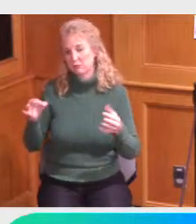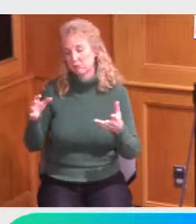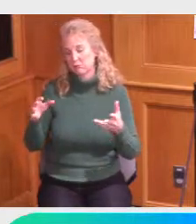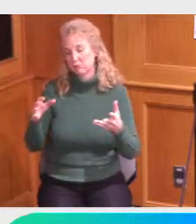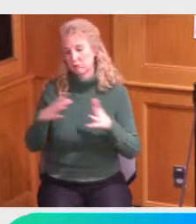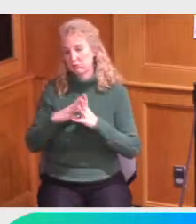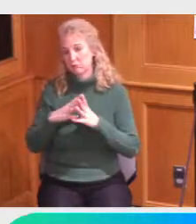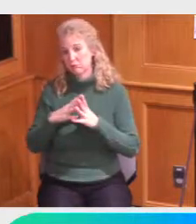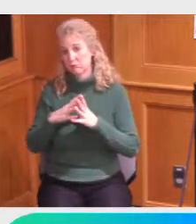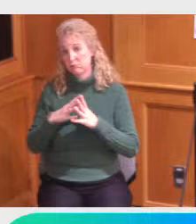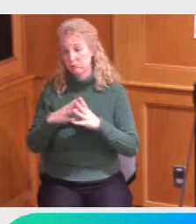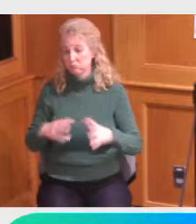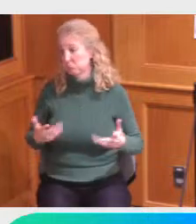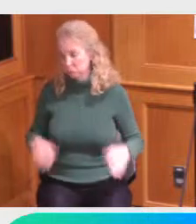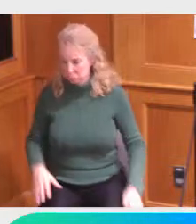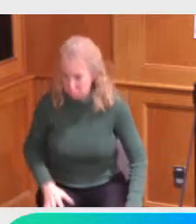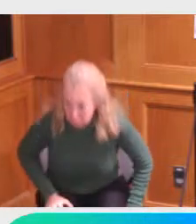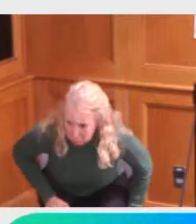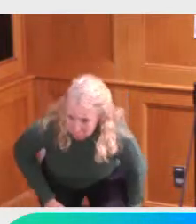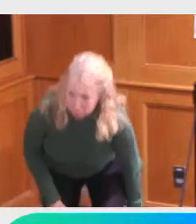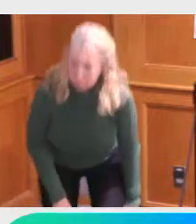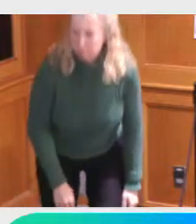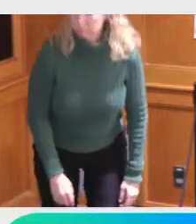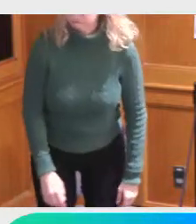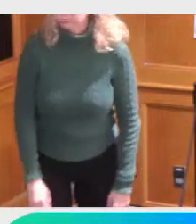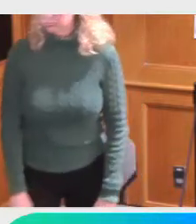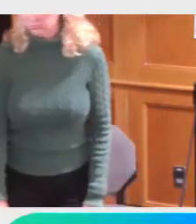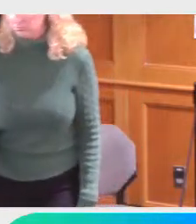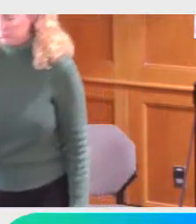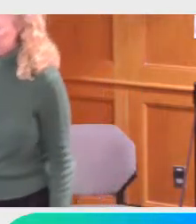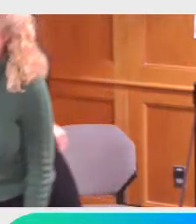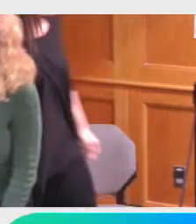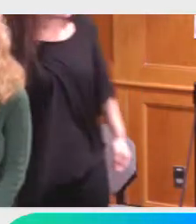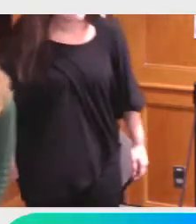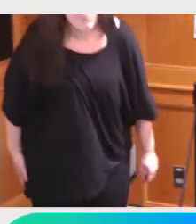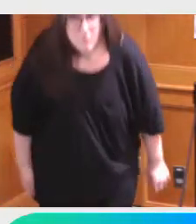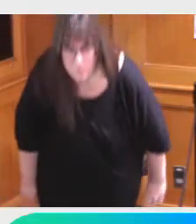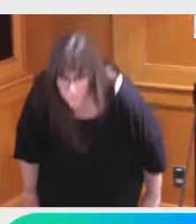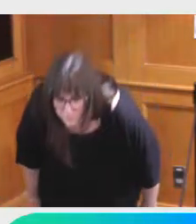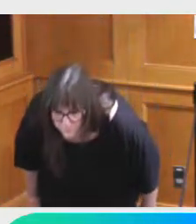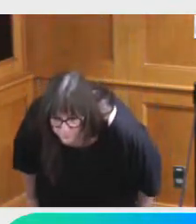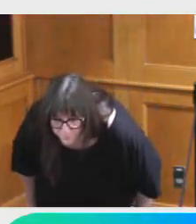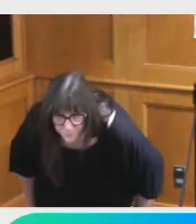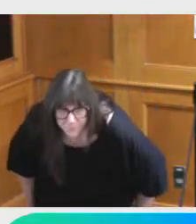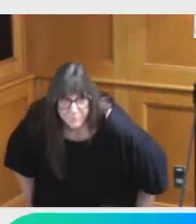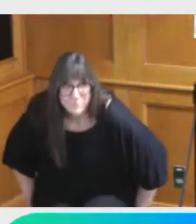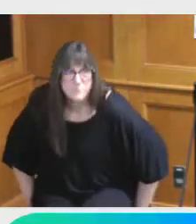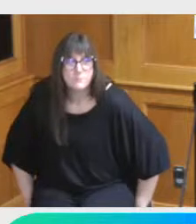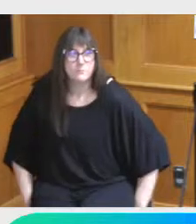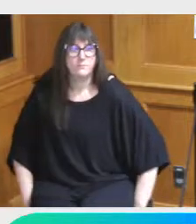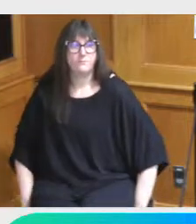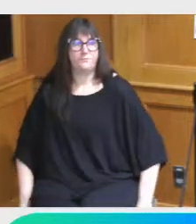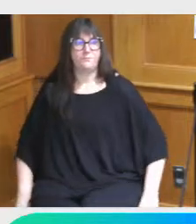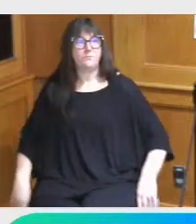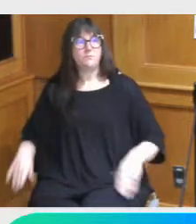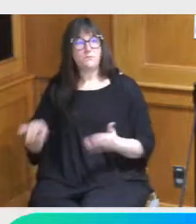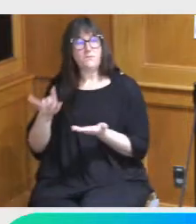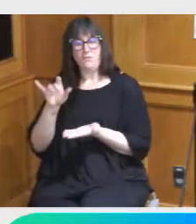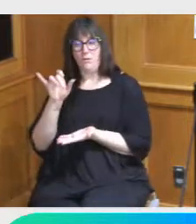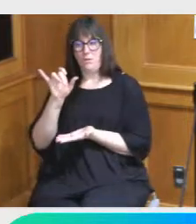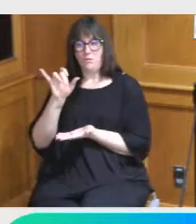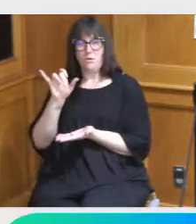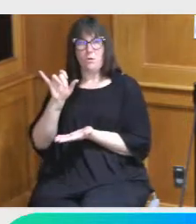it. We also have the potential, by starting this report earlier, to use those initial consultant recommendations as a tool for